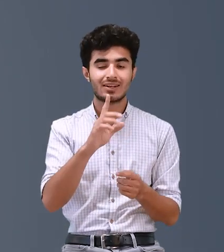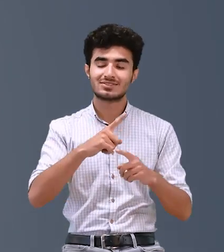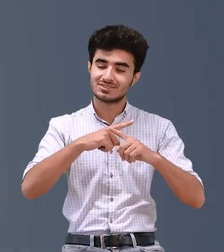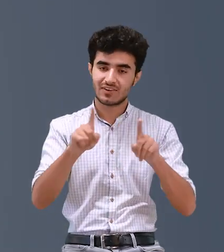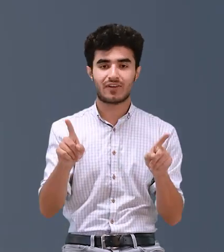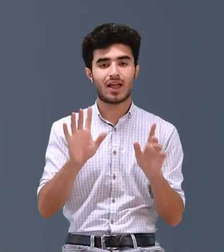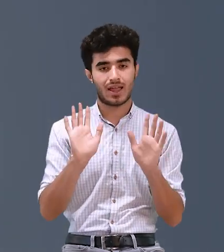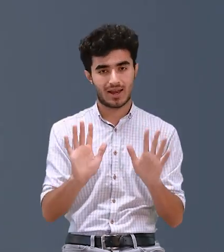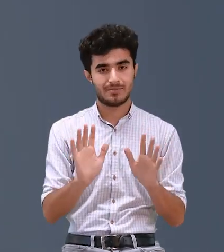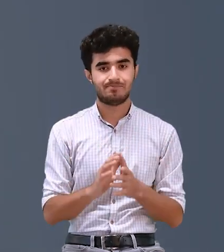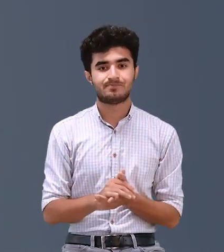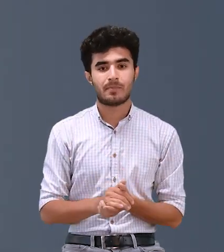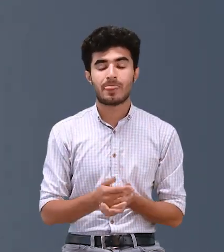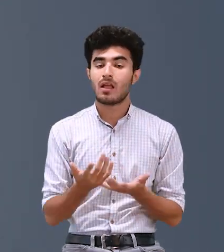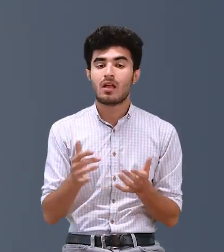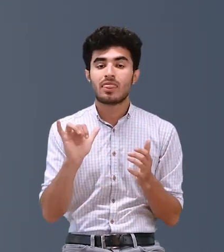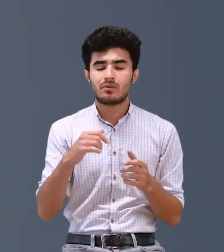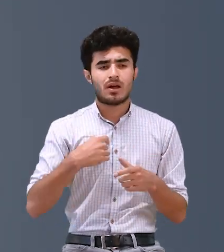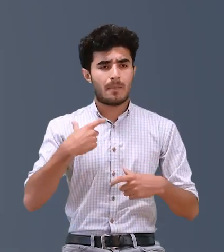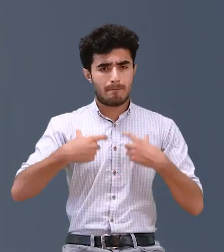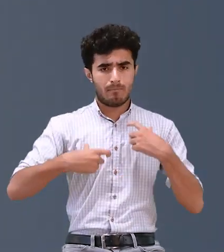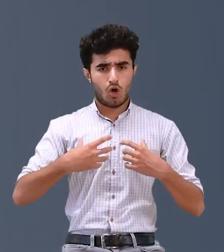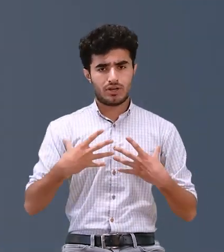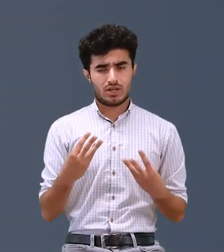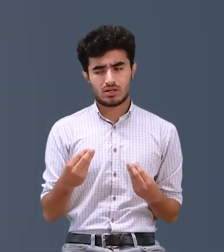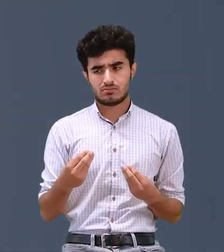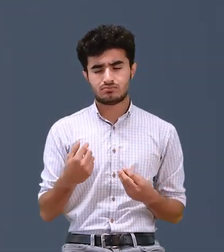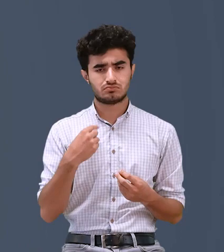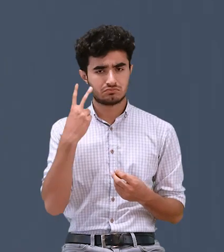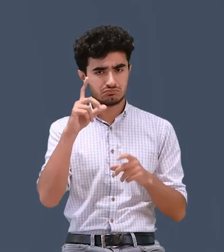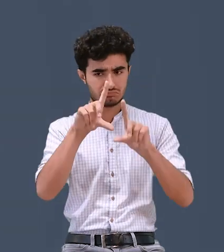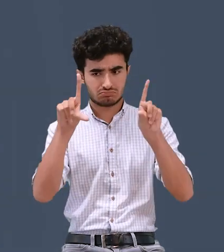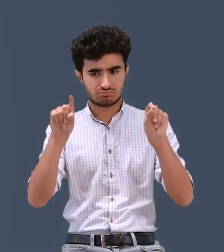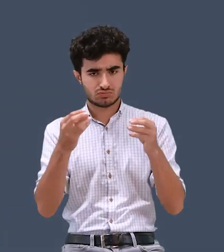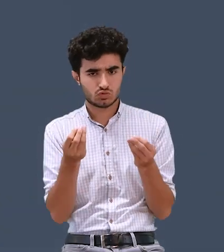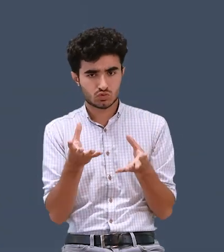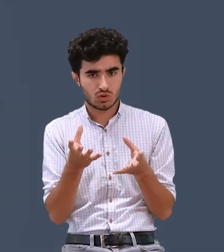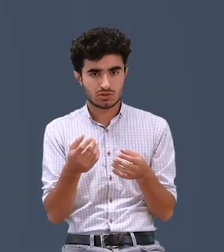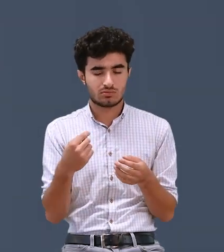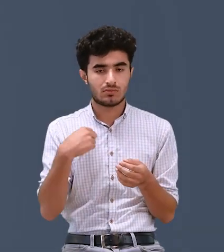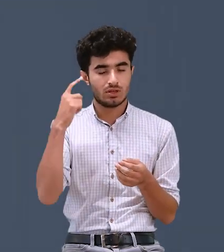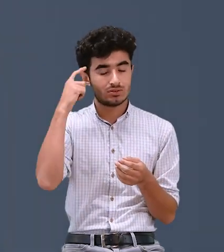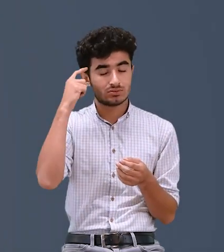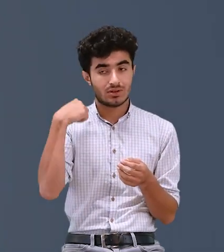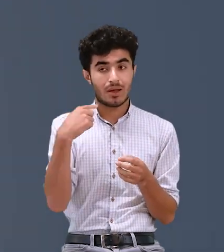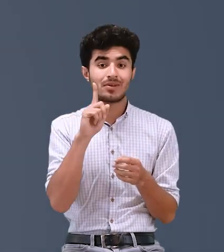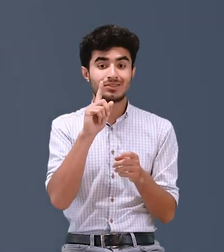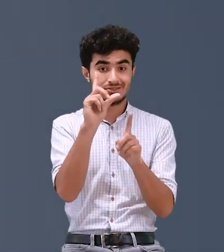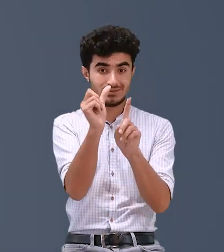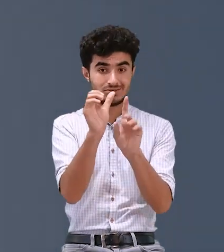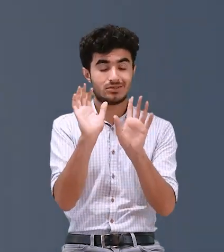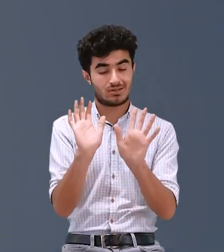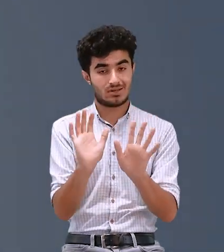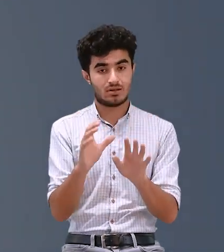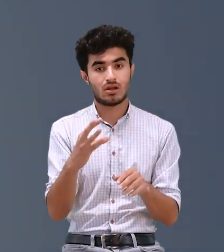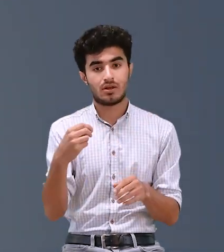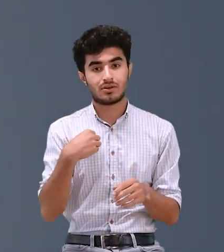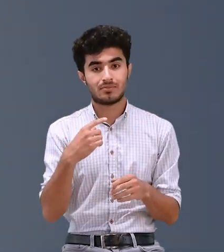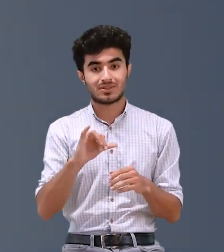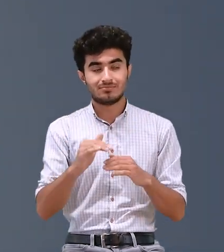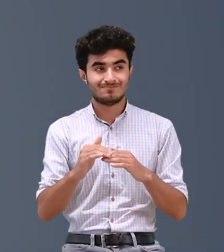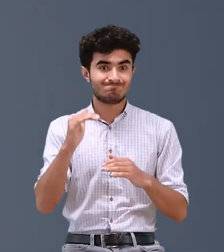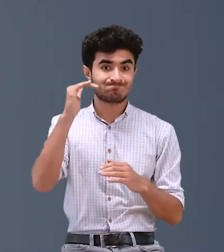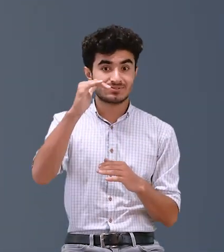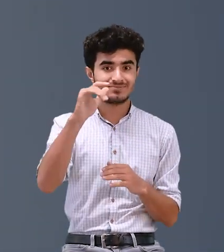far as my experience with body image goes, considering I am 16 and am at